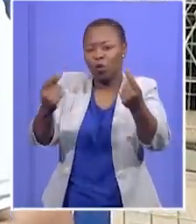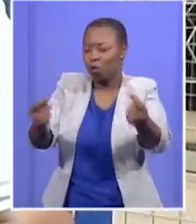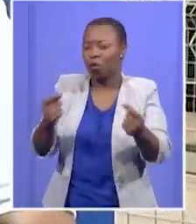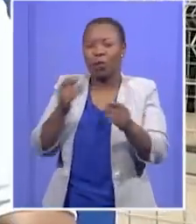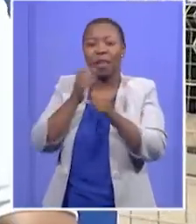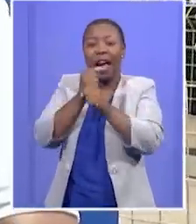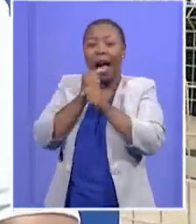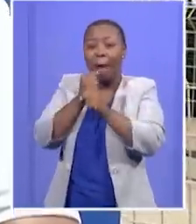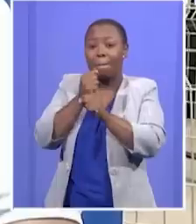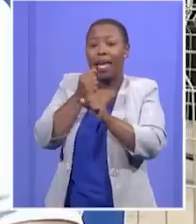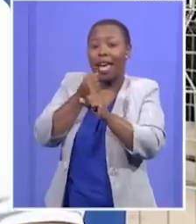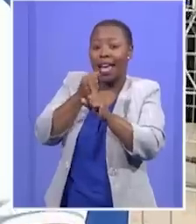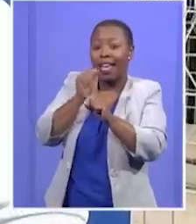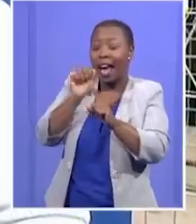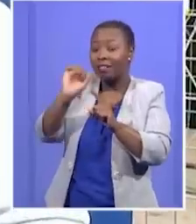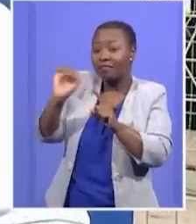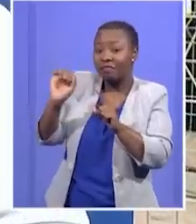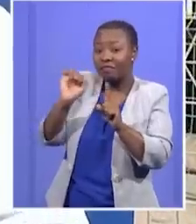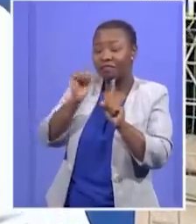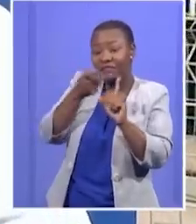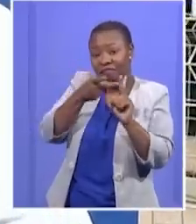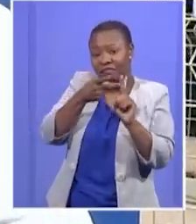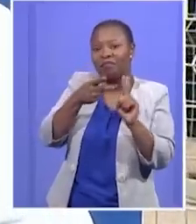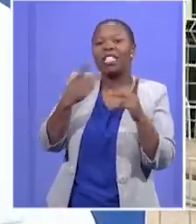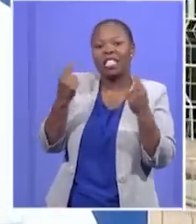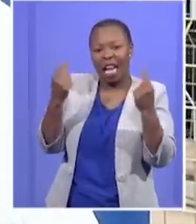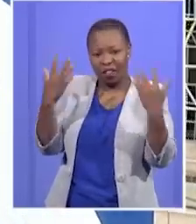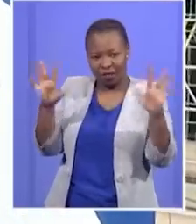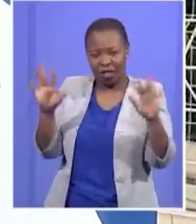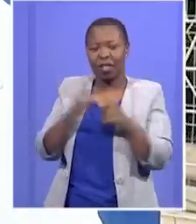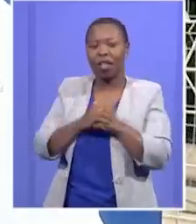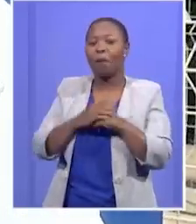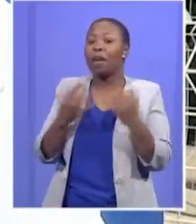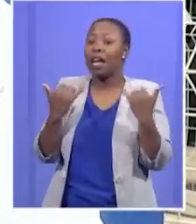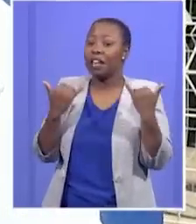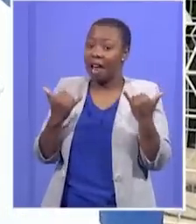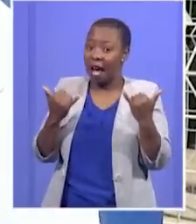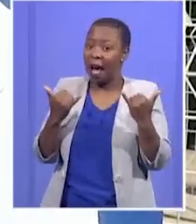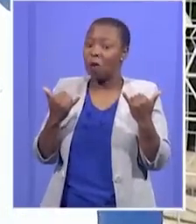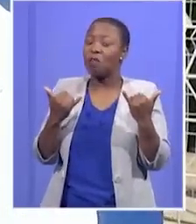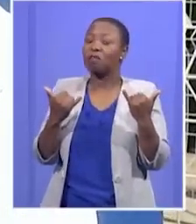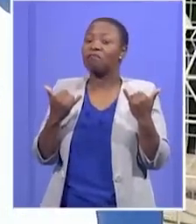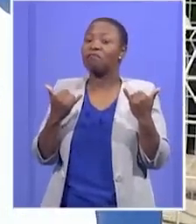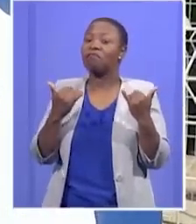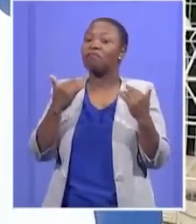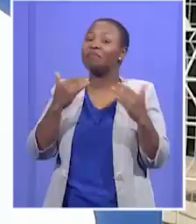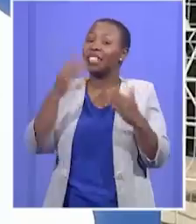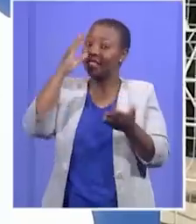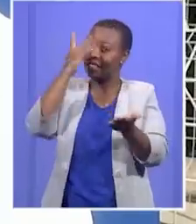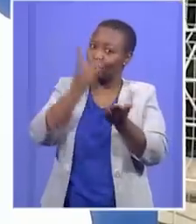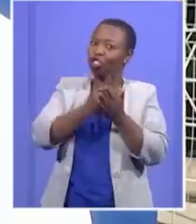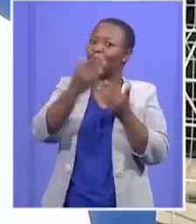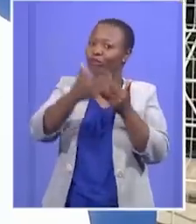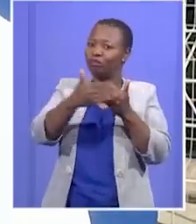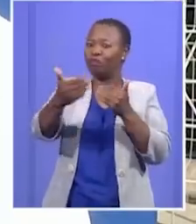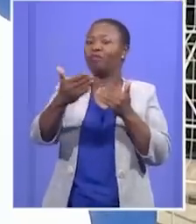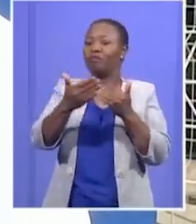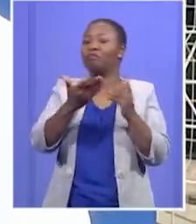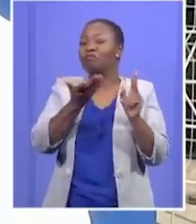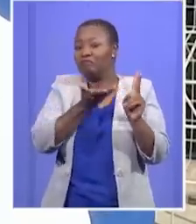as they do, that now their fate is in their hands. And as you know, with any